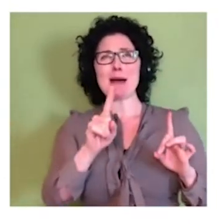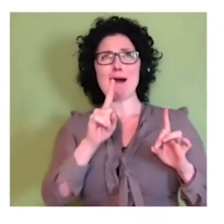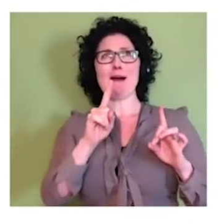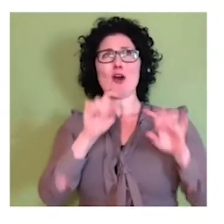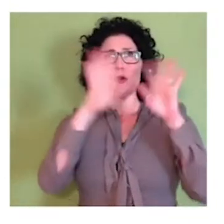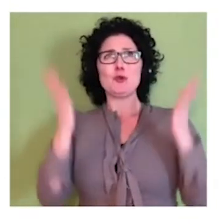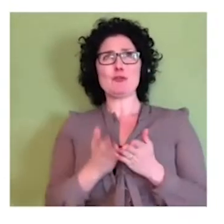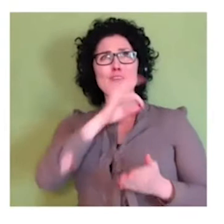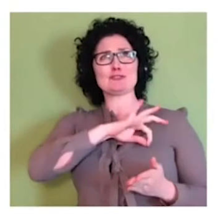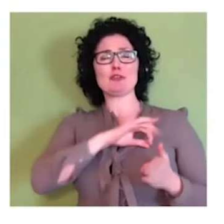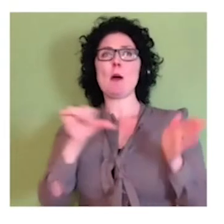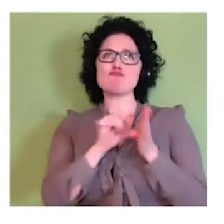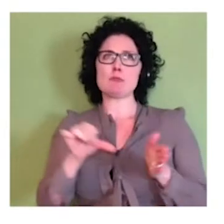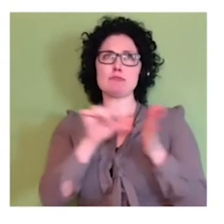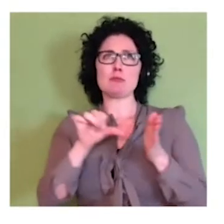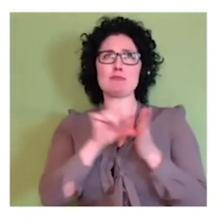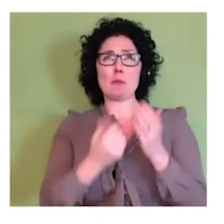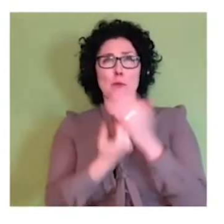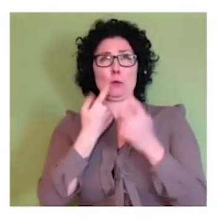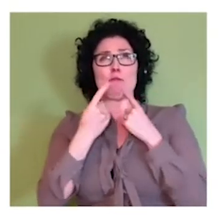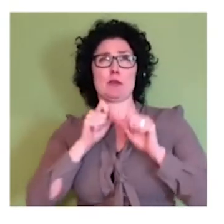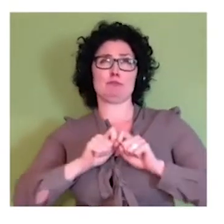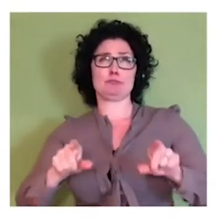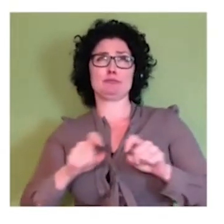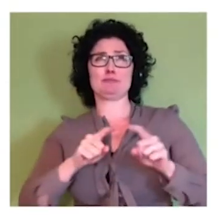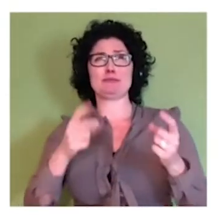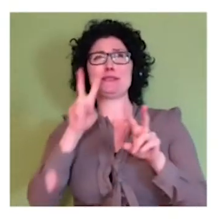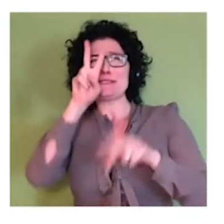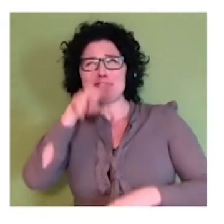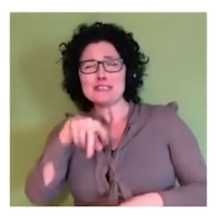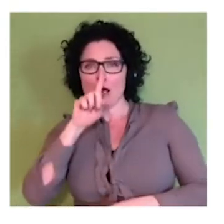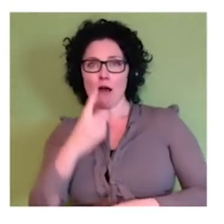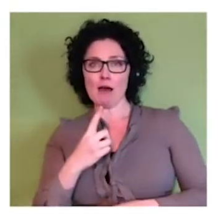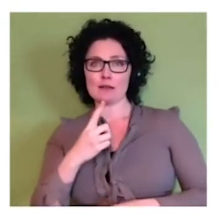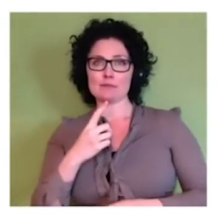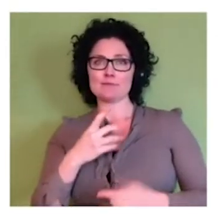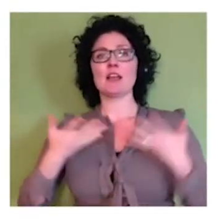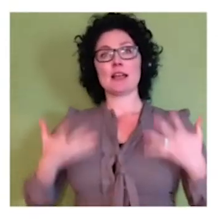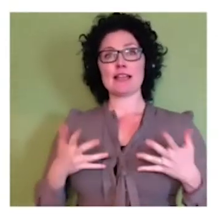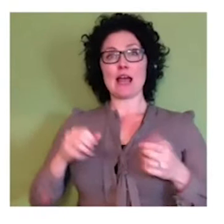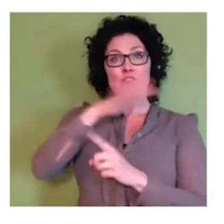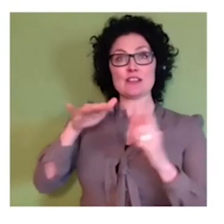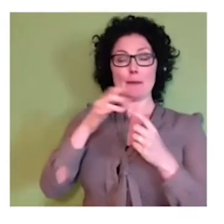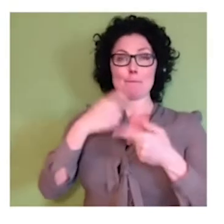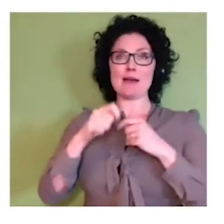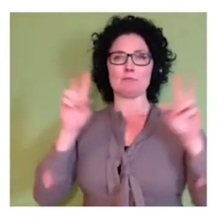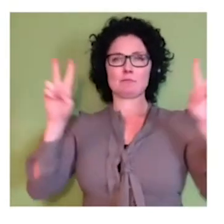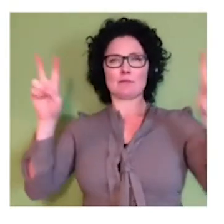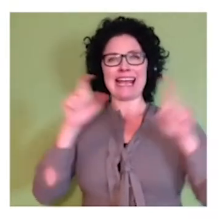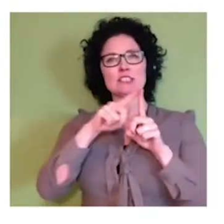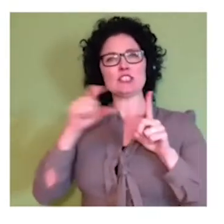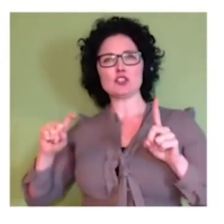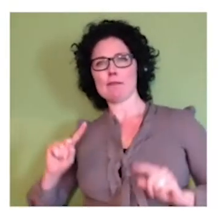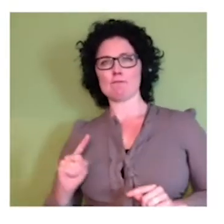understand. Now that we've been forced into a digital first society, many disabled people are reliant on digital